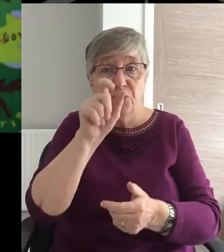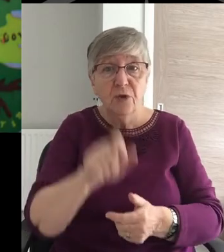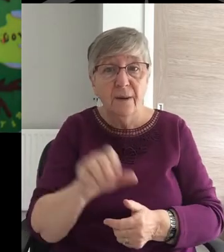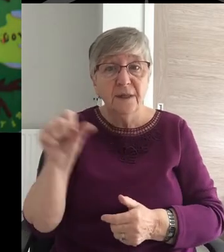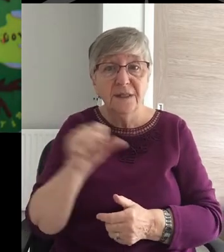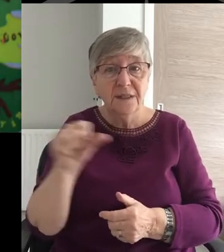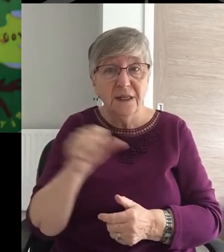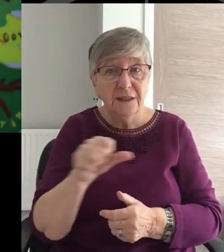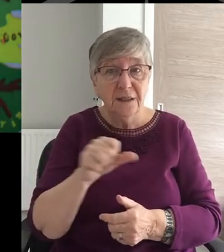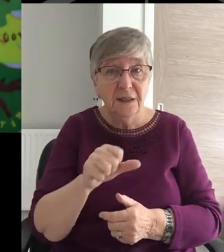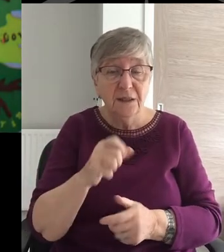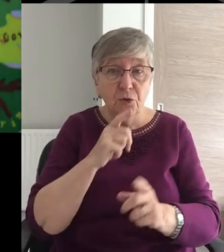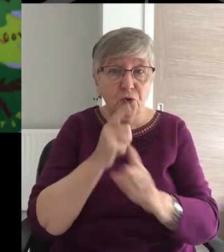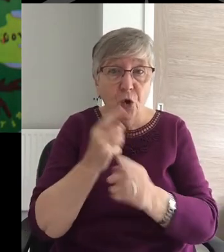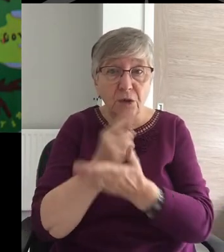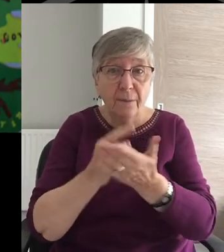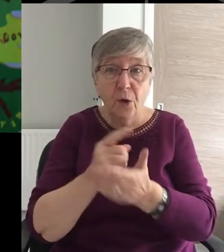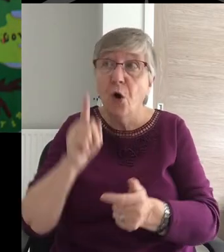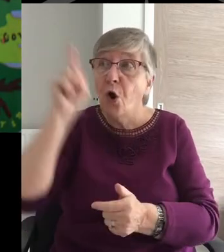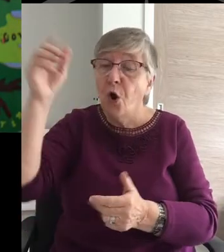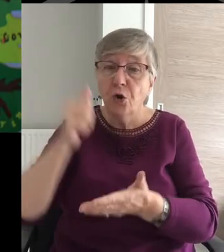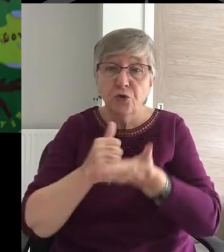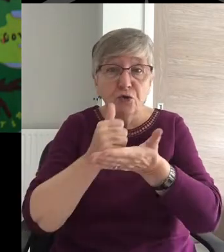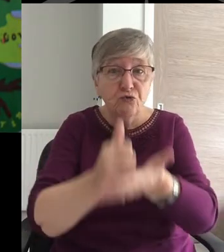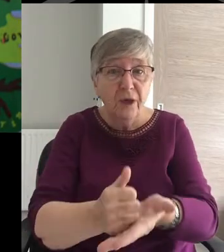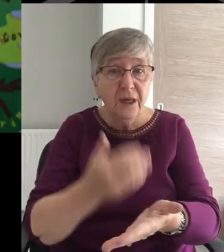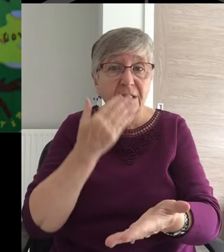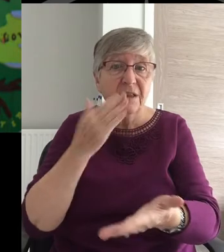was on the grace of God and the forgiveness of God.